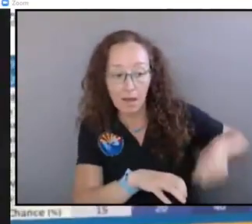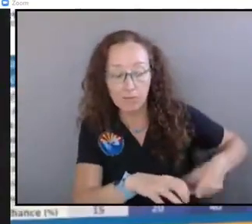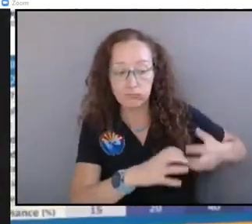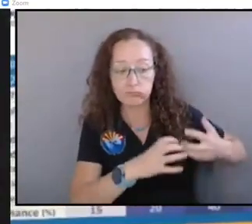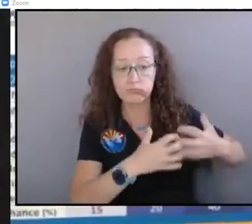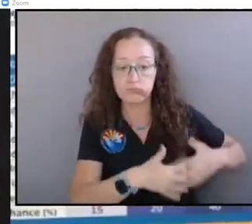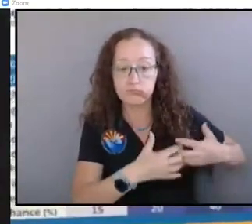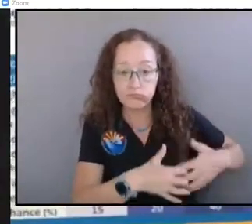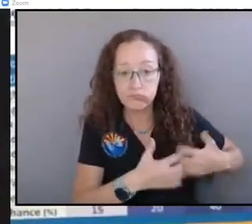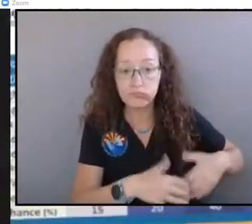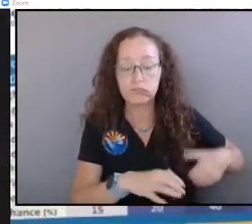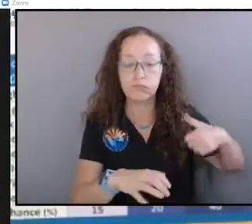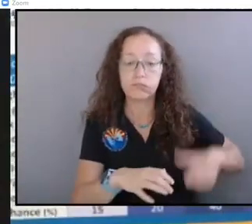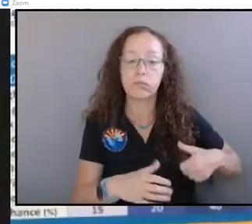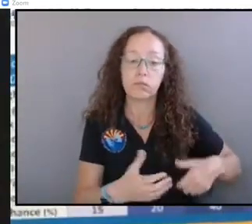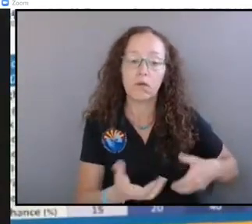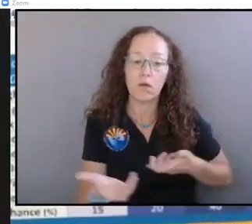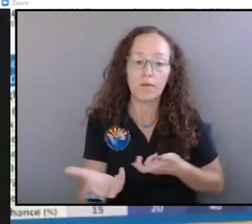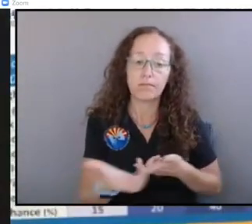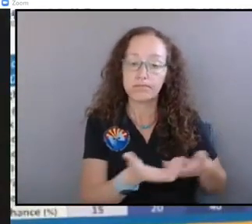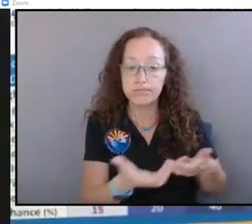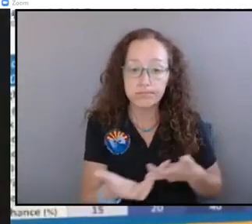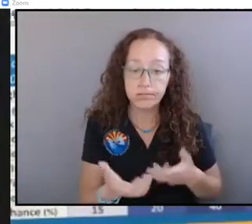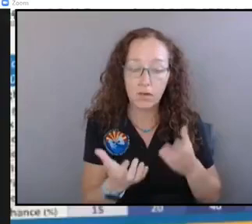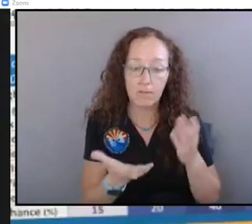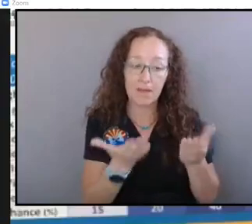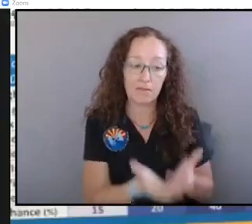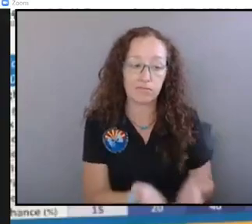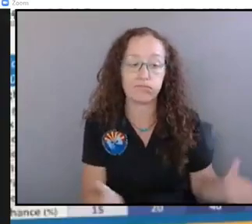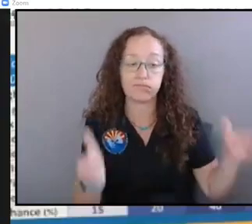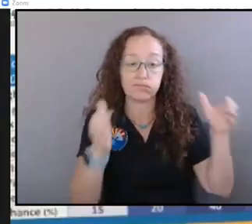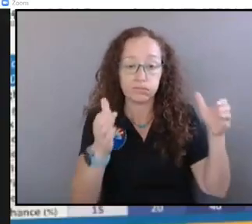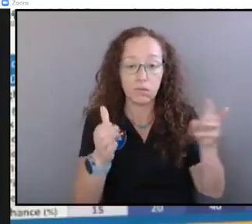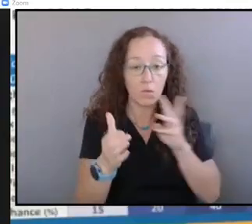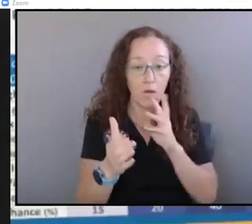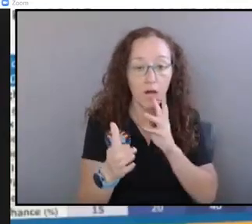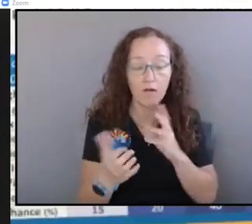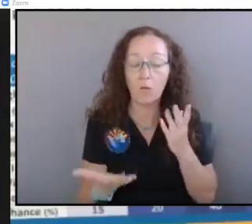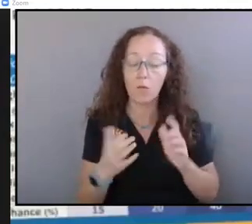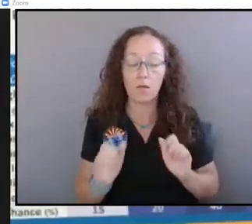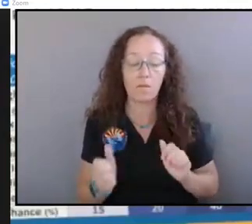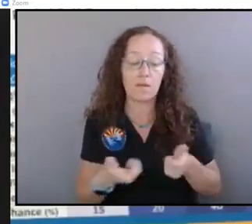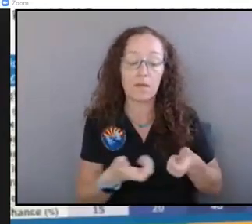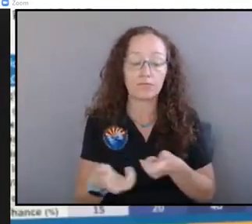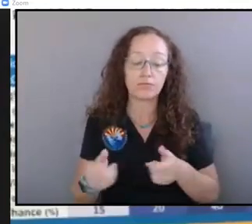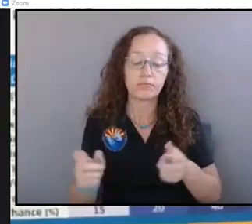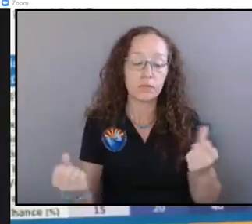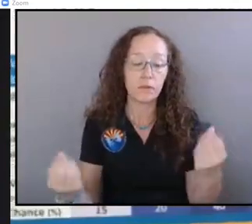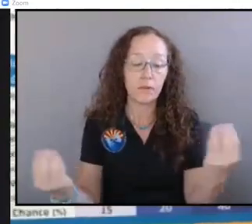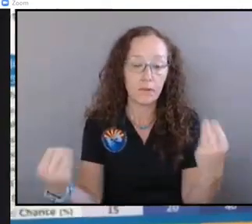of water, or it could be sprinkler systems, or it could be just